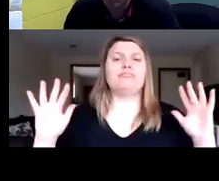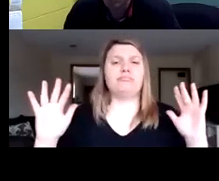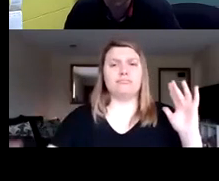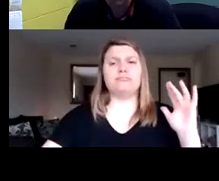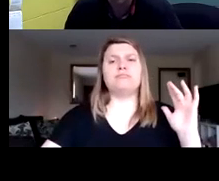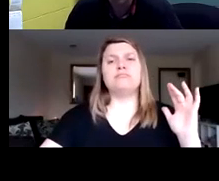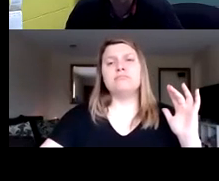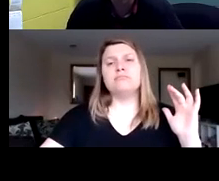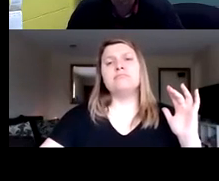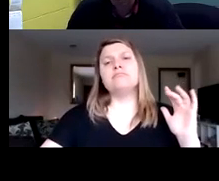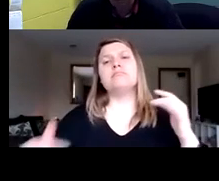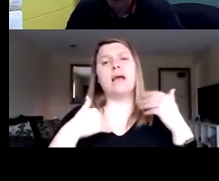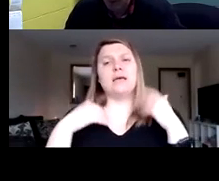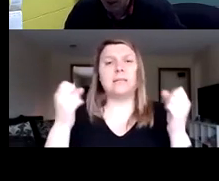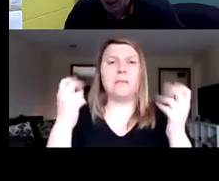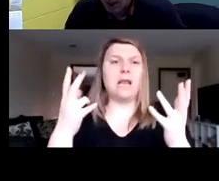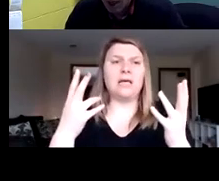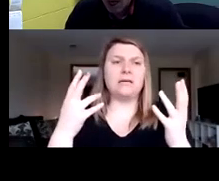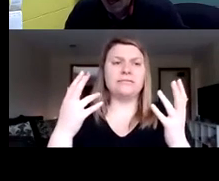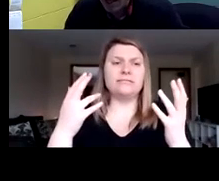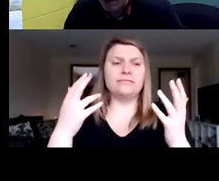number of